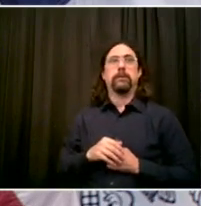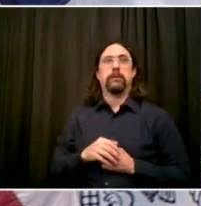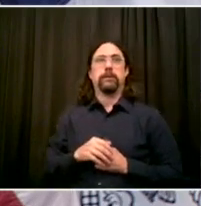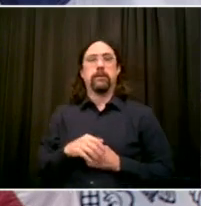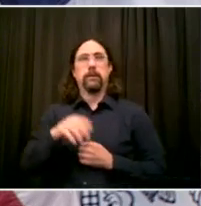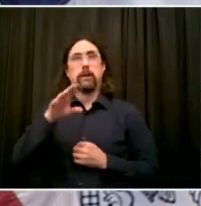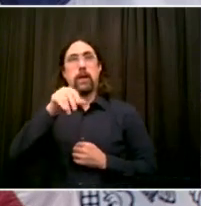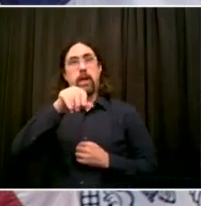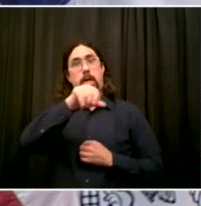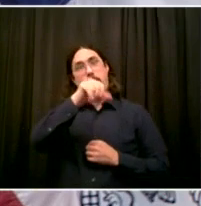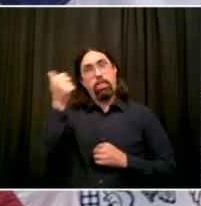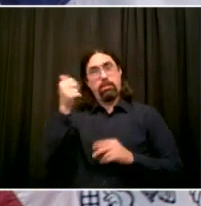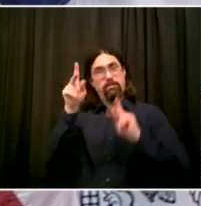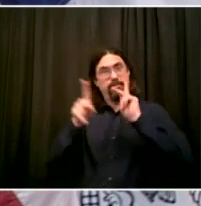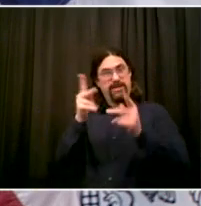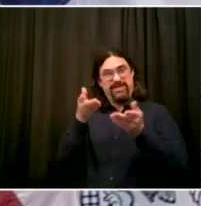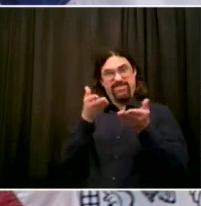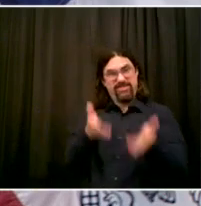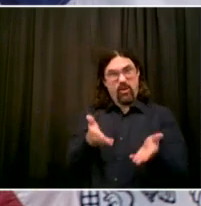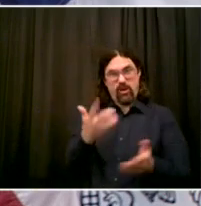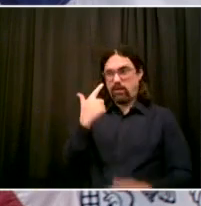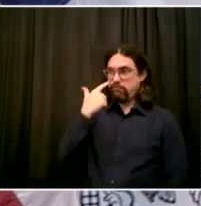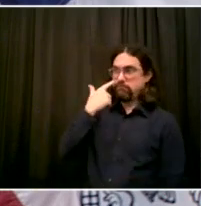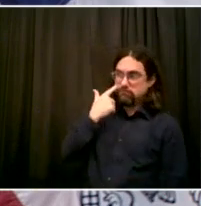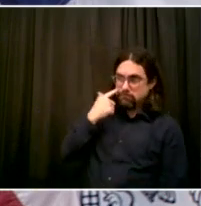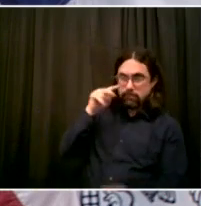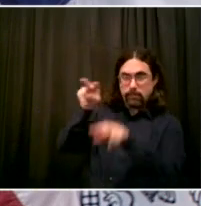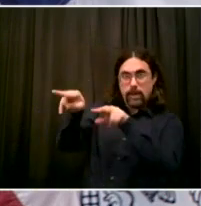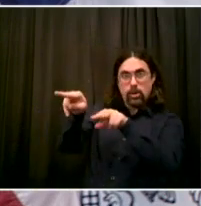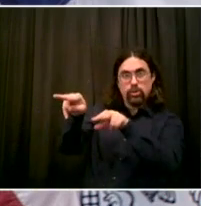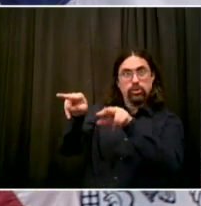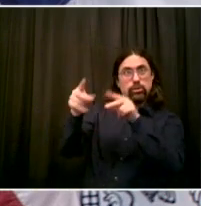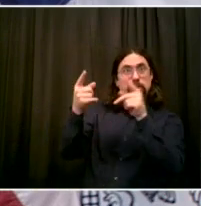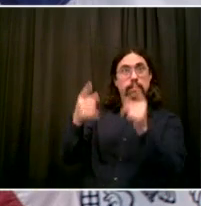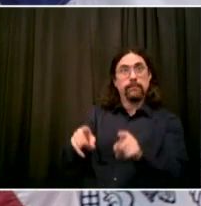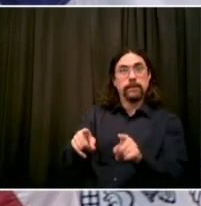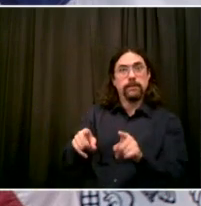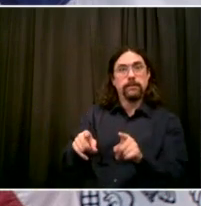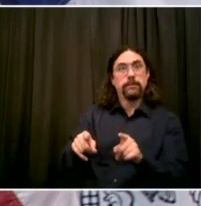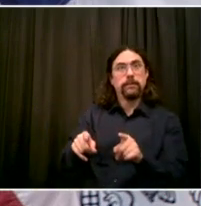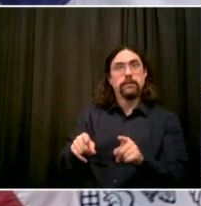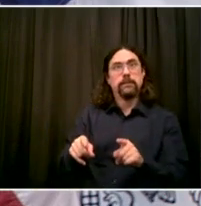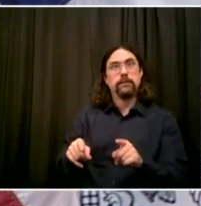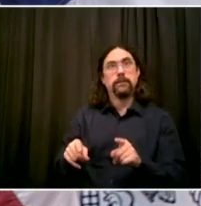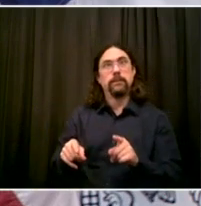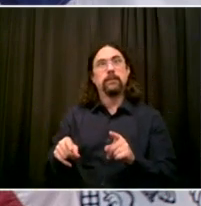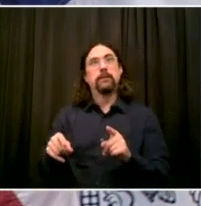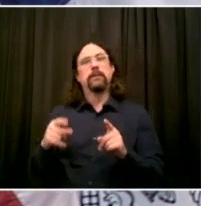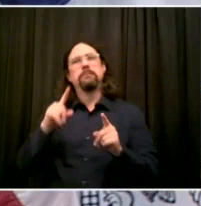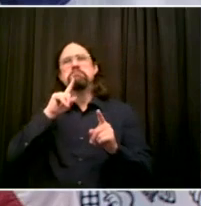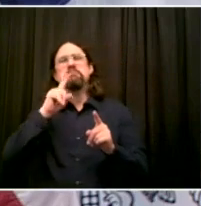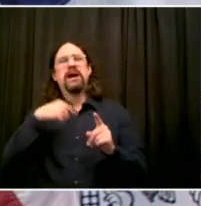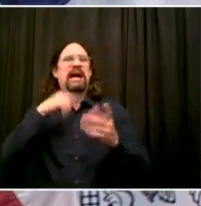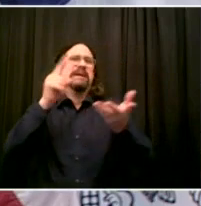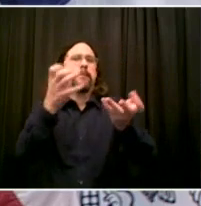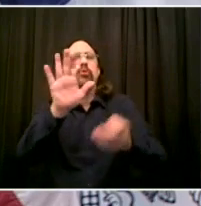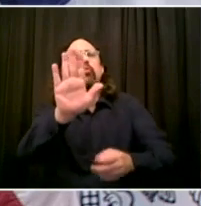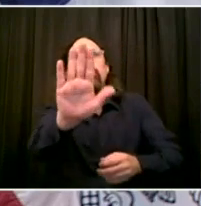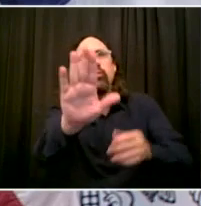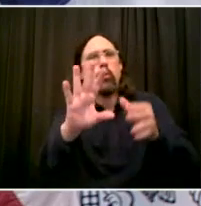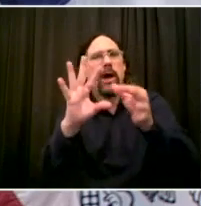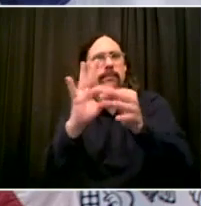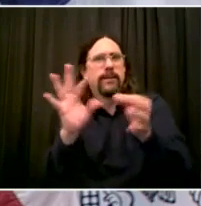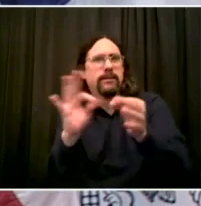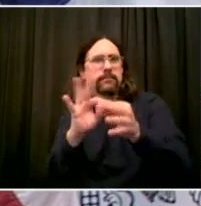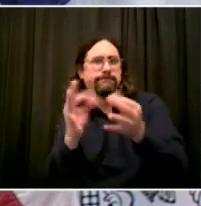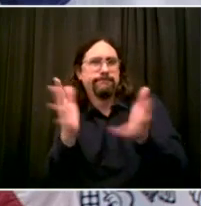happened at all? James, it's a very fair question, but I want to emphasize the first thing to understand is the whole story.